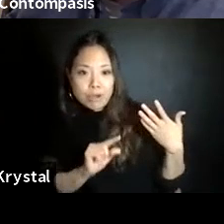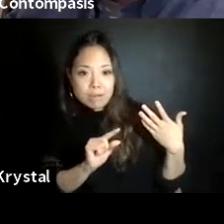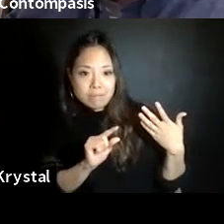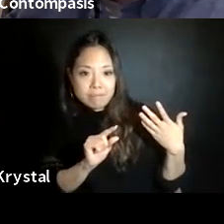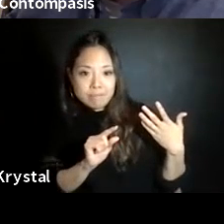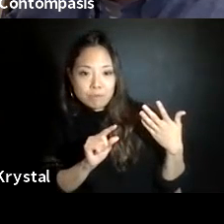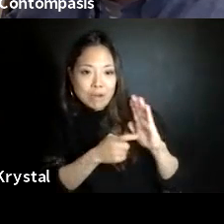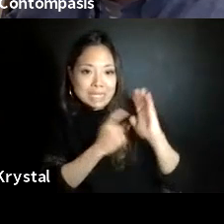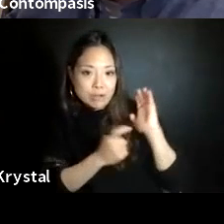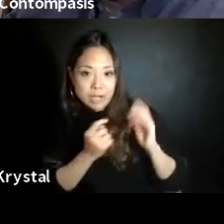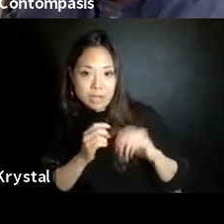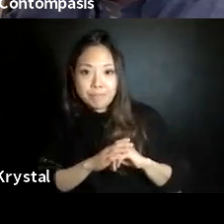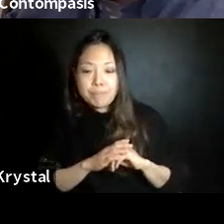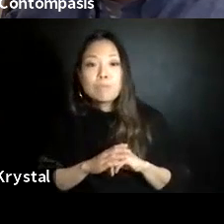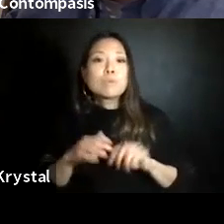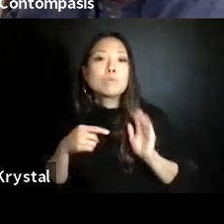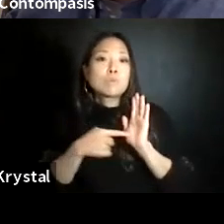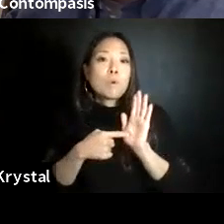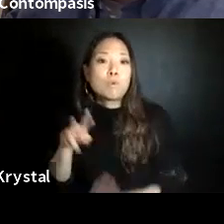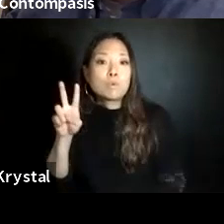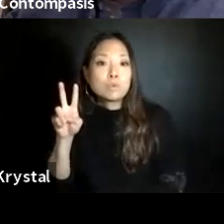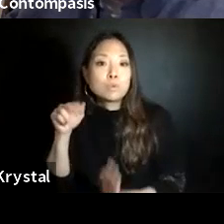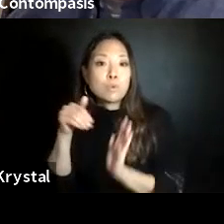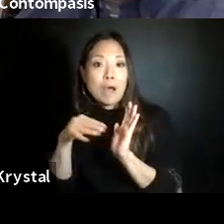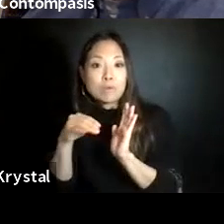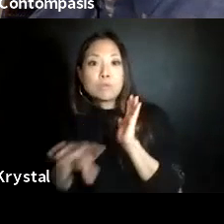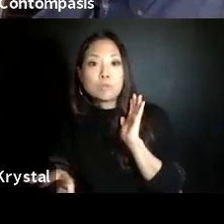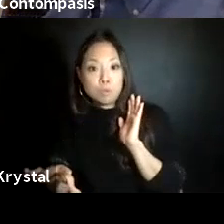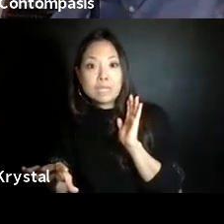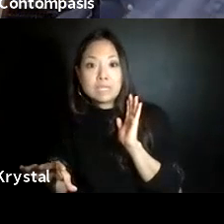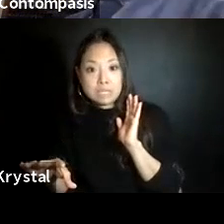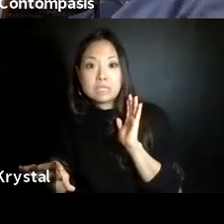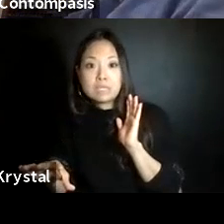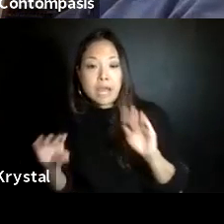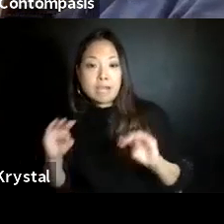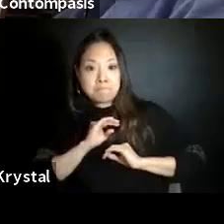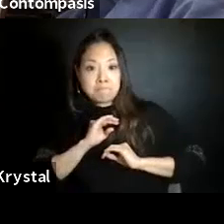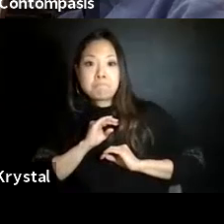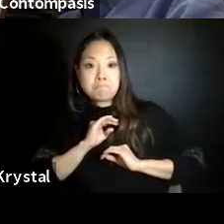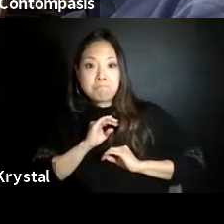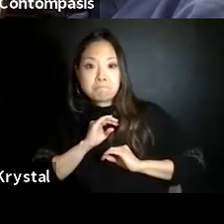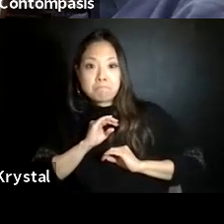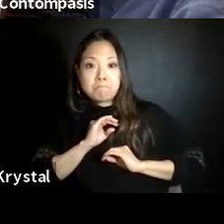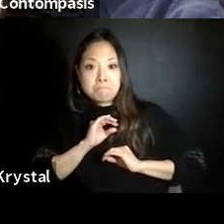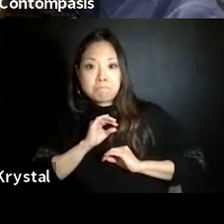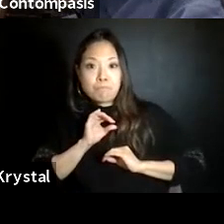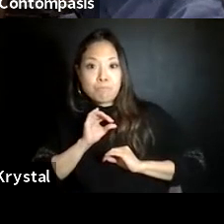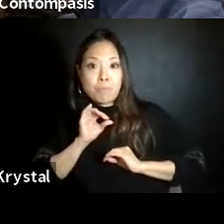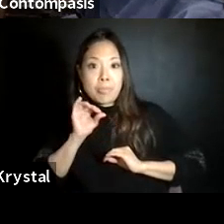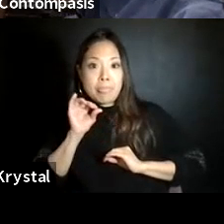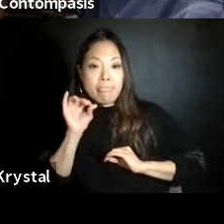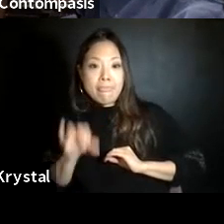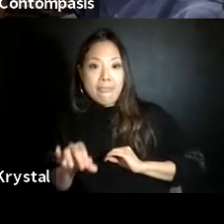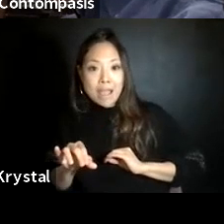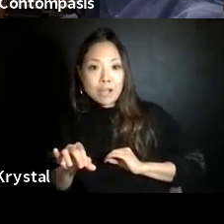or 2,000 students who've reached that threshold in the city. The exam schools still only have